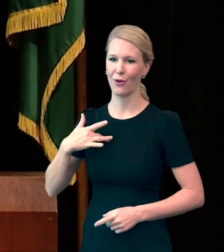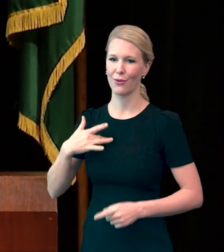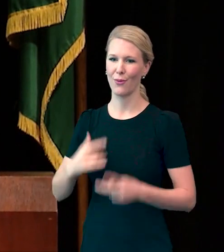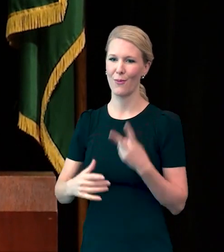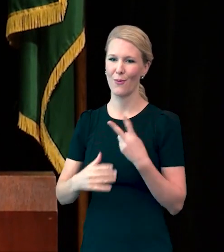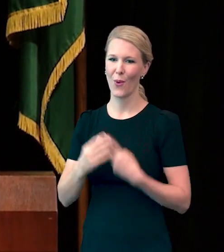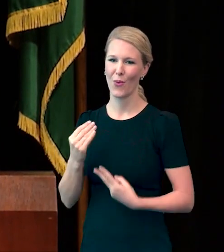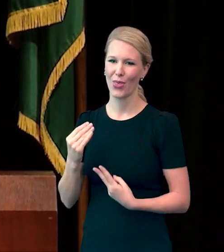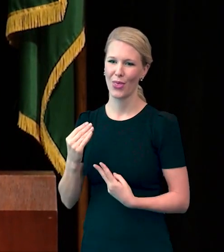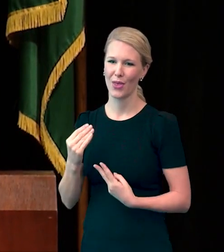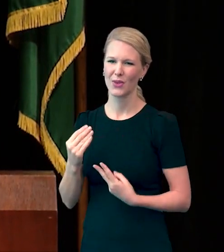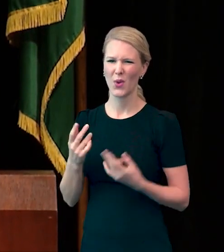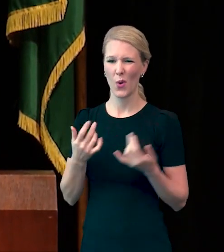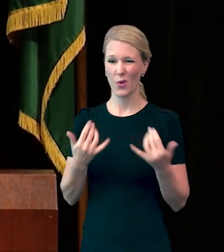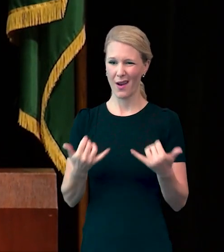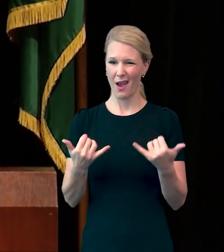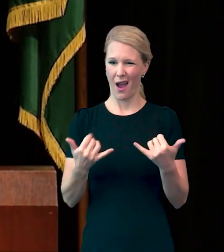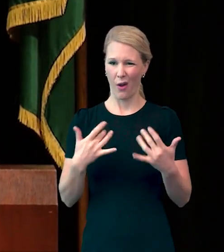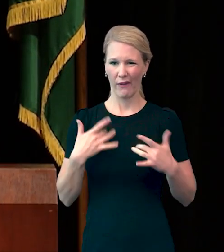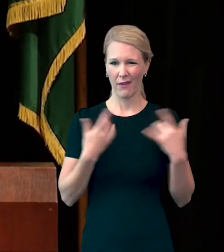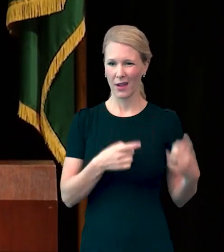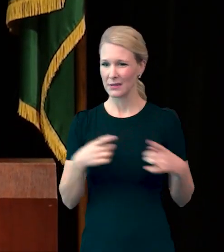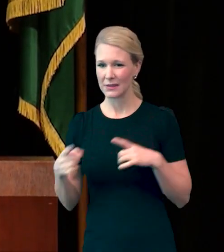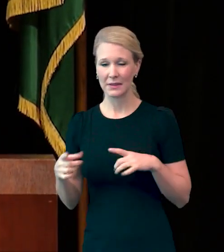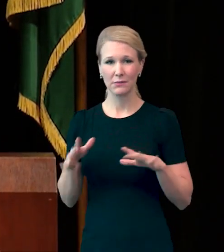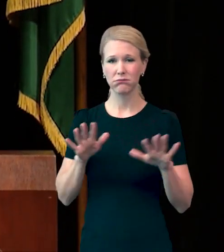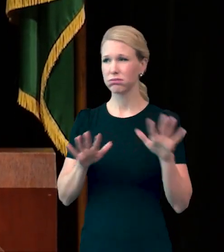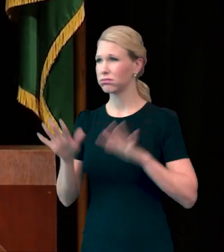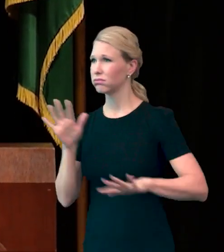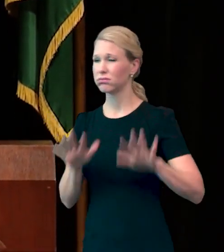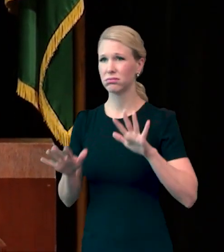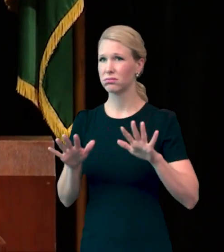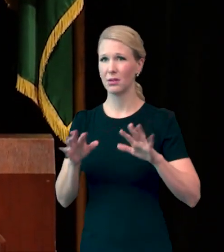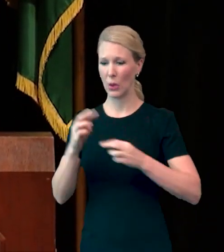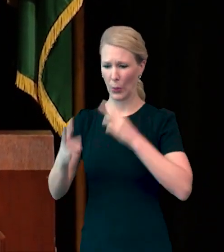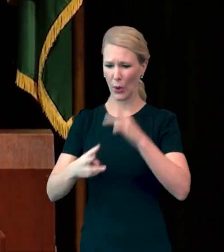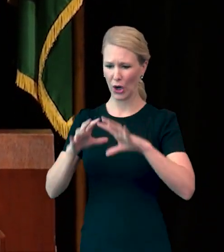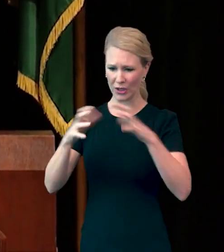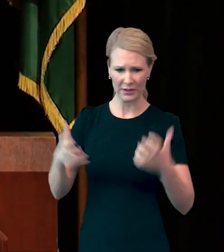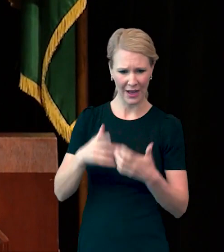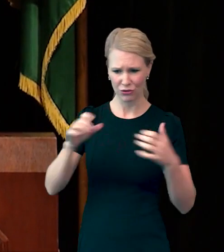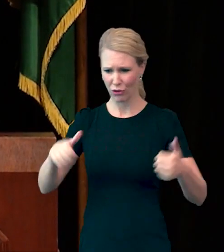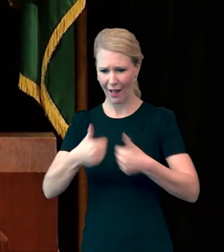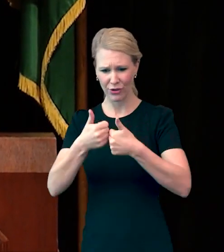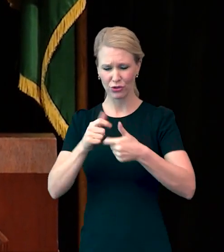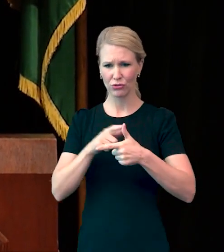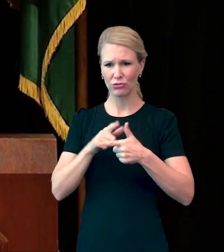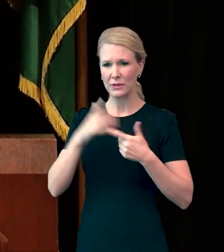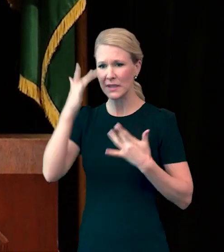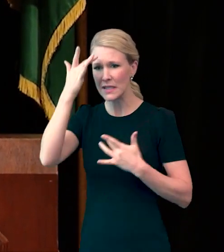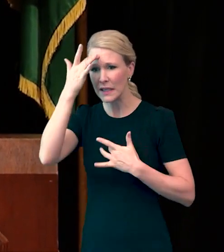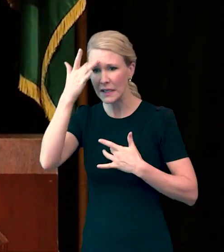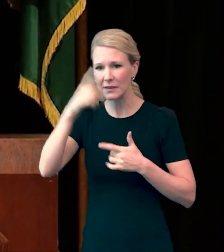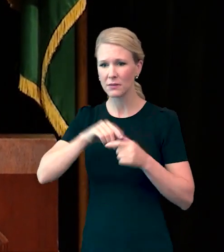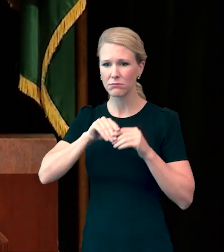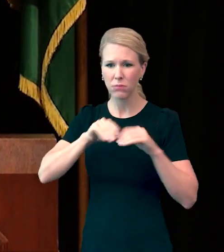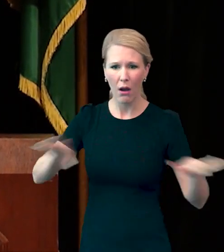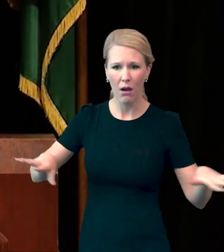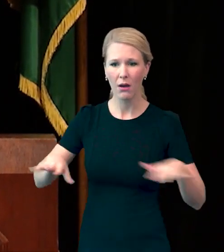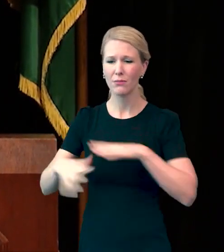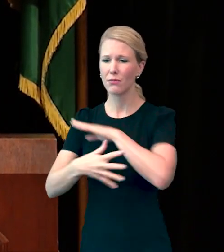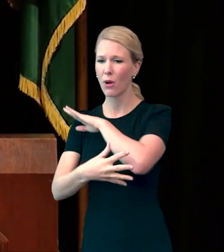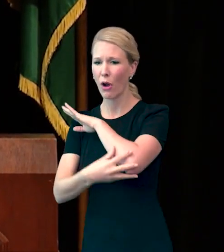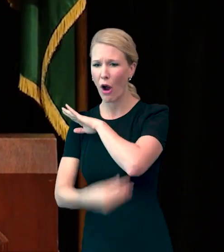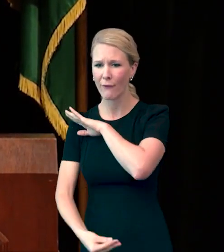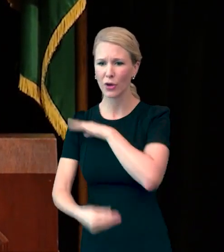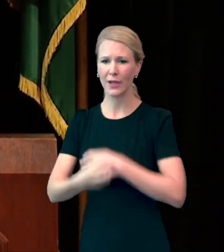and your hearts. Current events remind us there is so much happening in the world that needs fixing. Disease, extreme